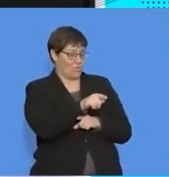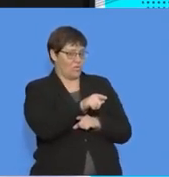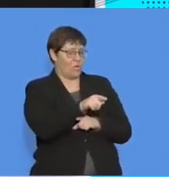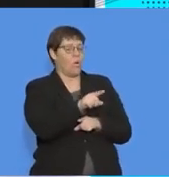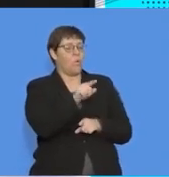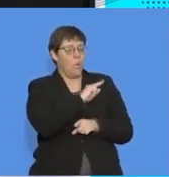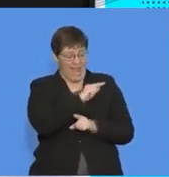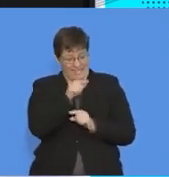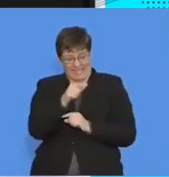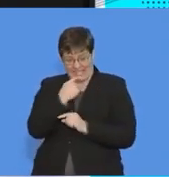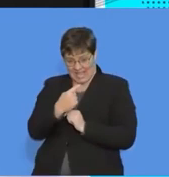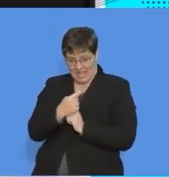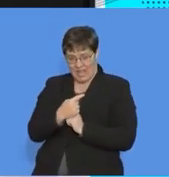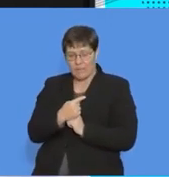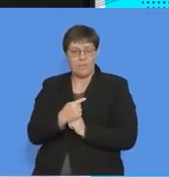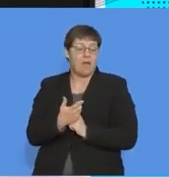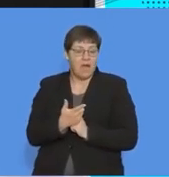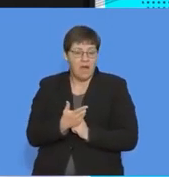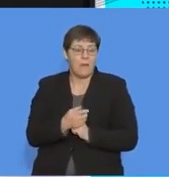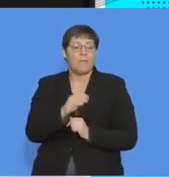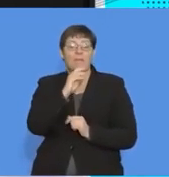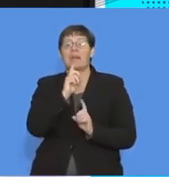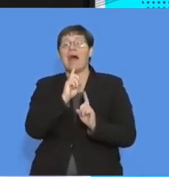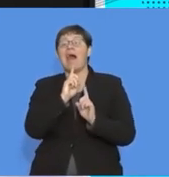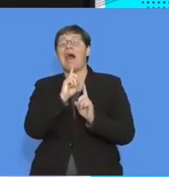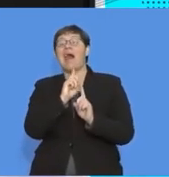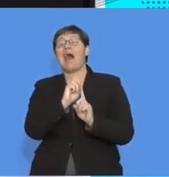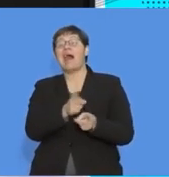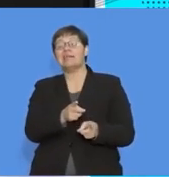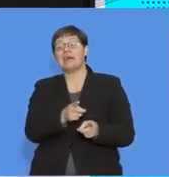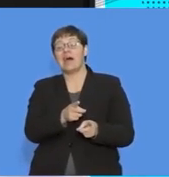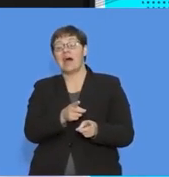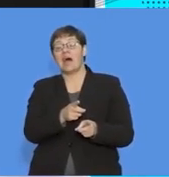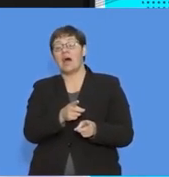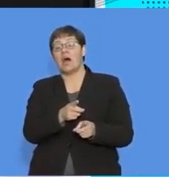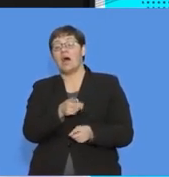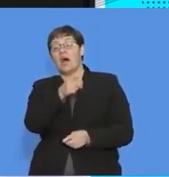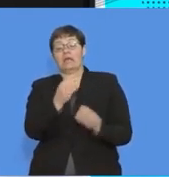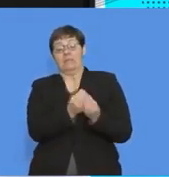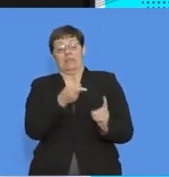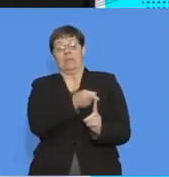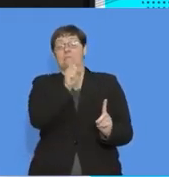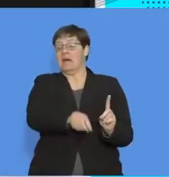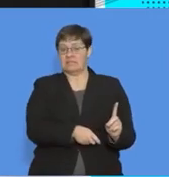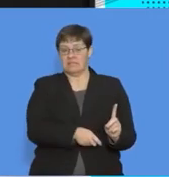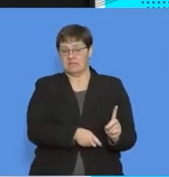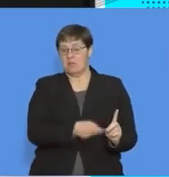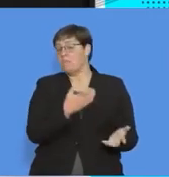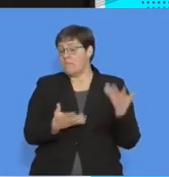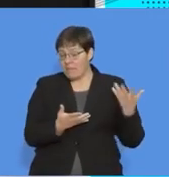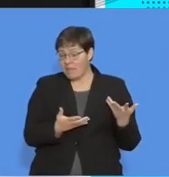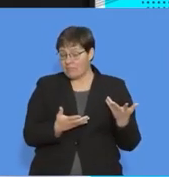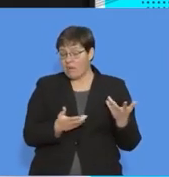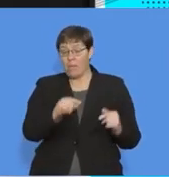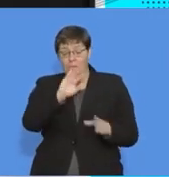something, it simply tells you that the answer does not necessarily have to be that something. It can be in terms of it, right?